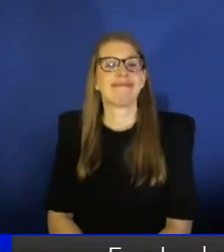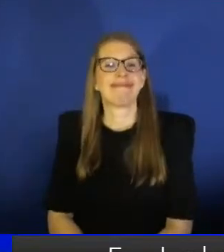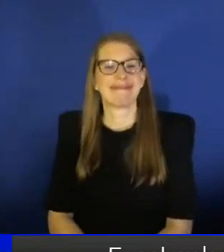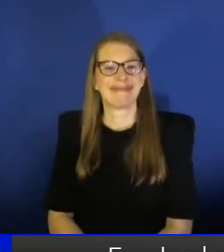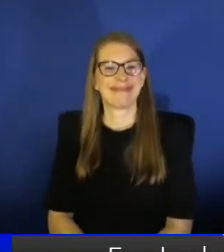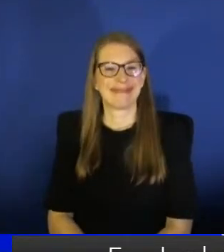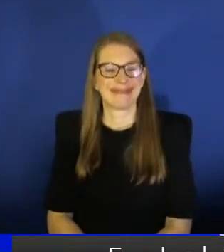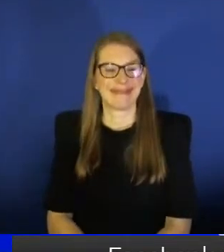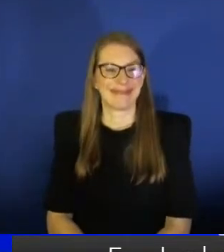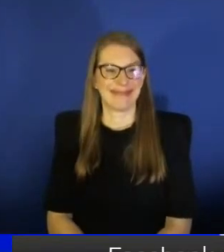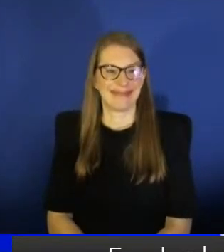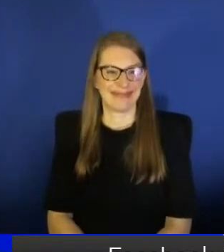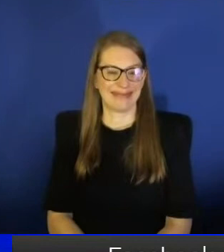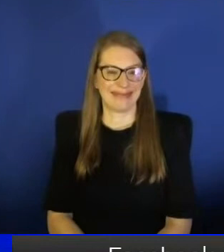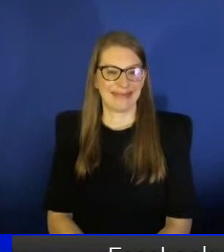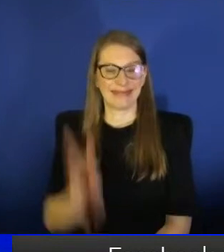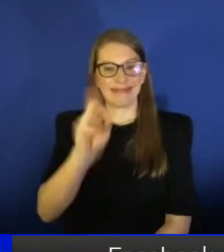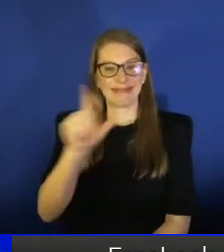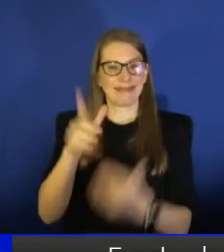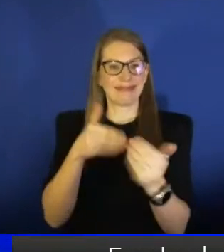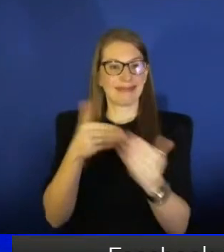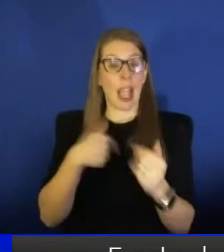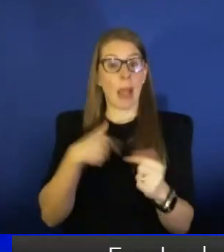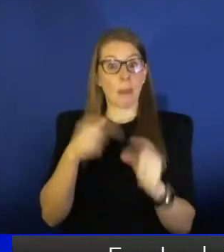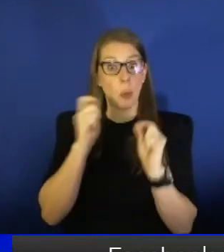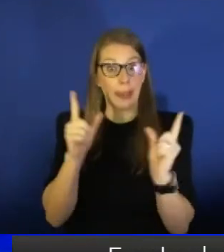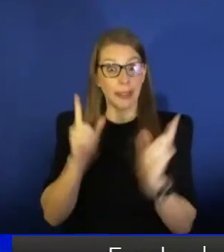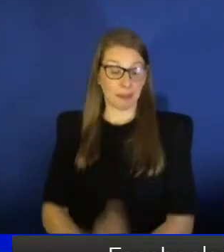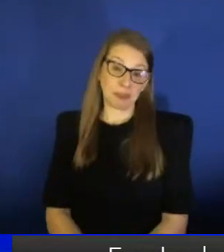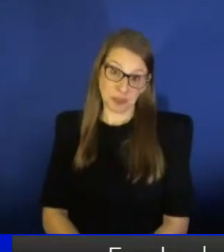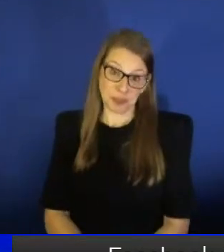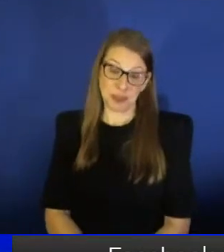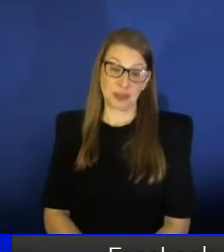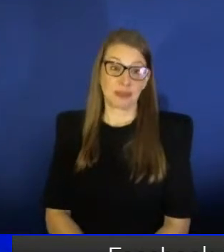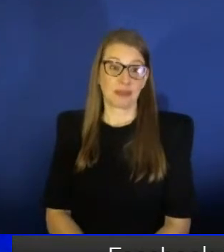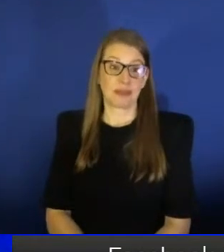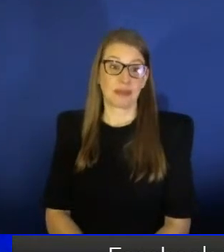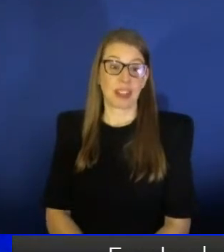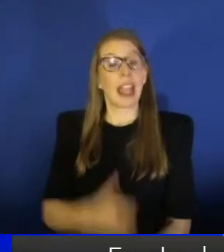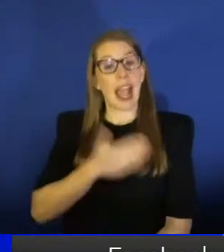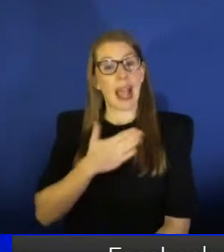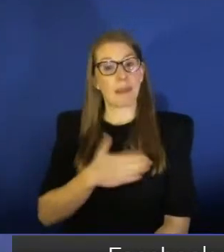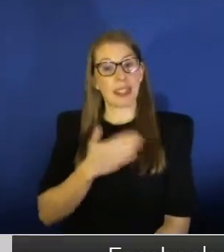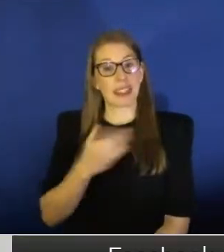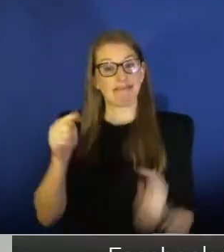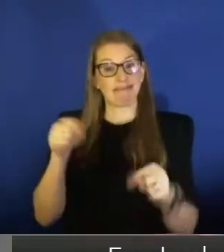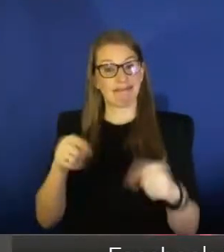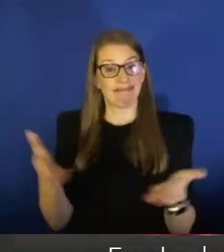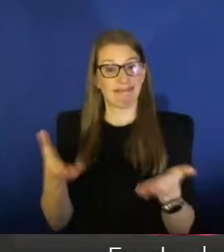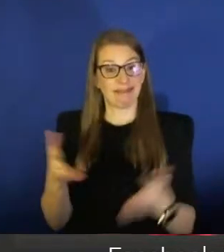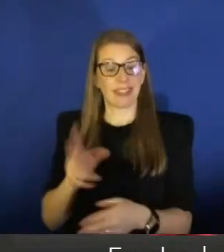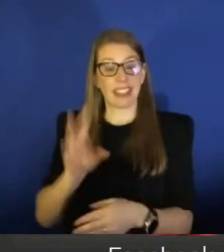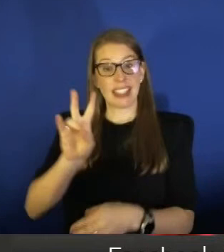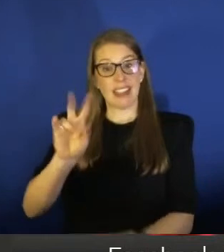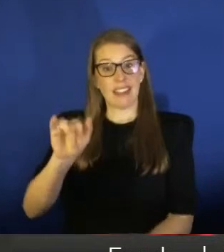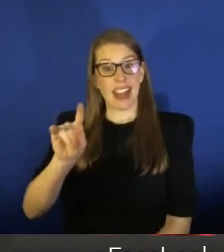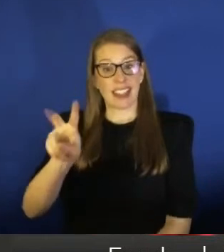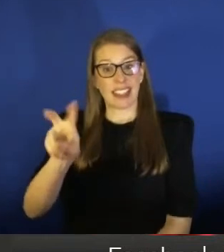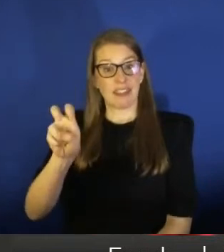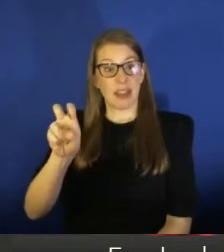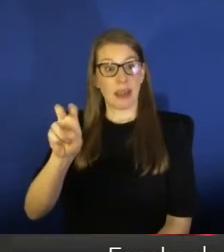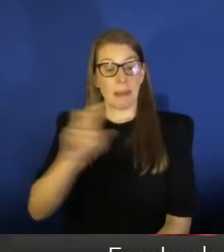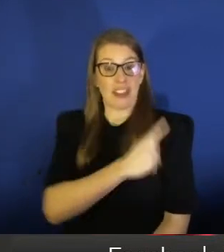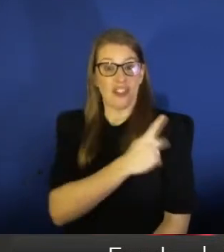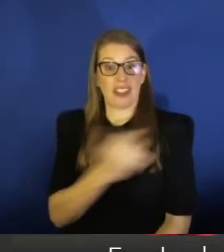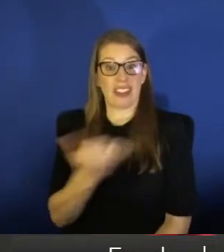Well, anyway, so I'm awake and here, happy to be here. We have 7 active patients today. That's a little